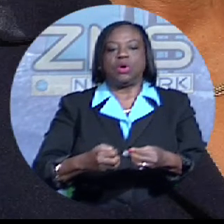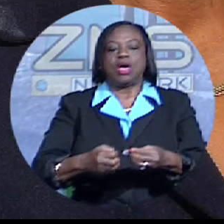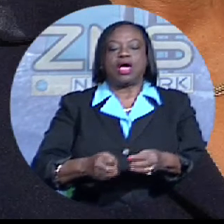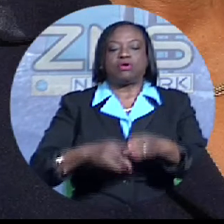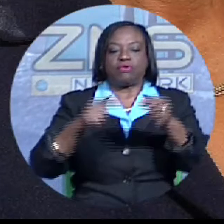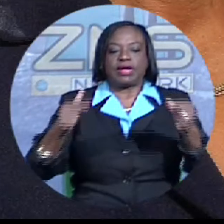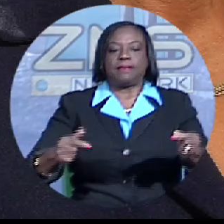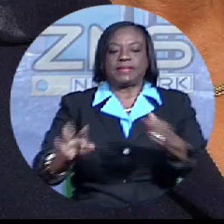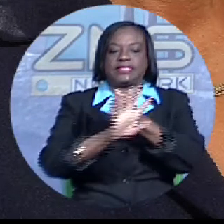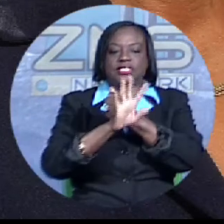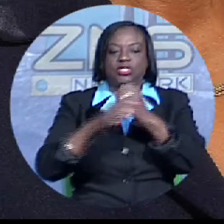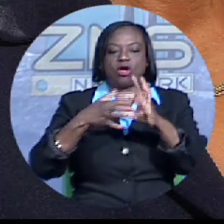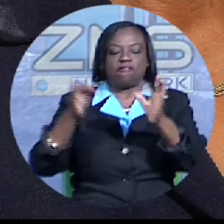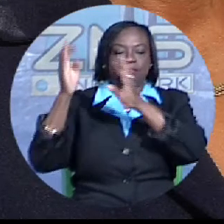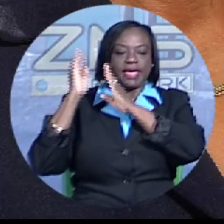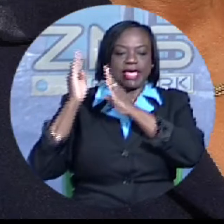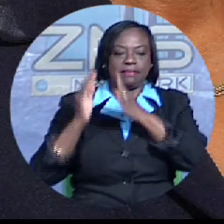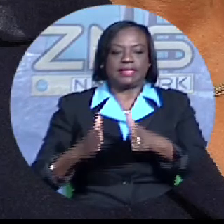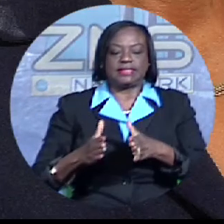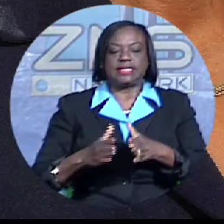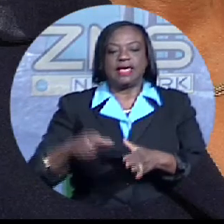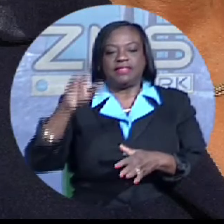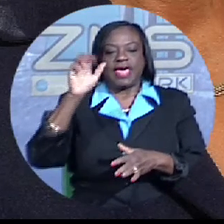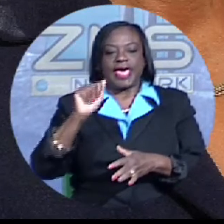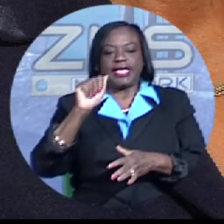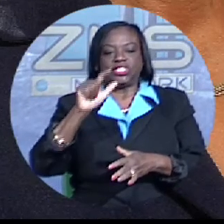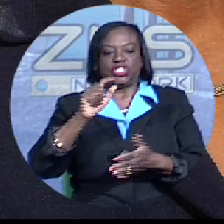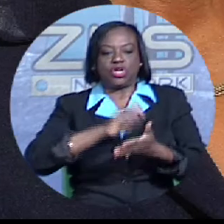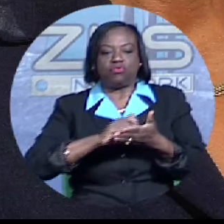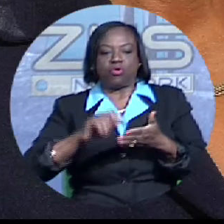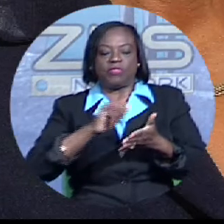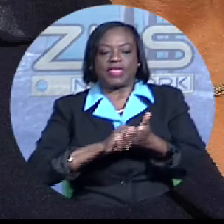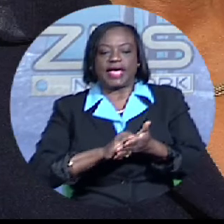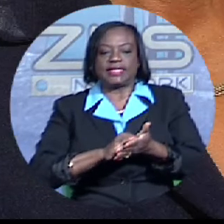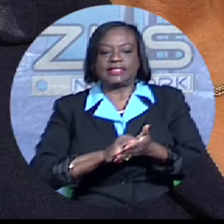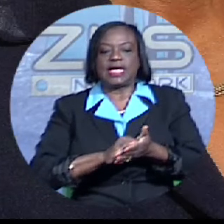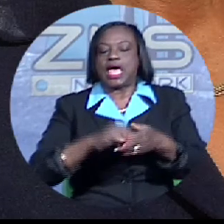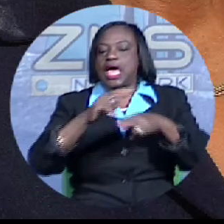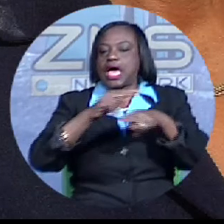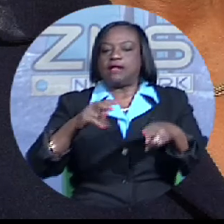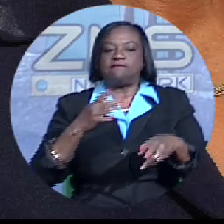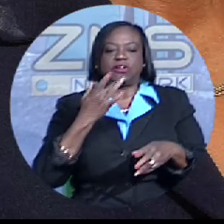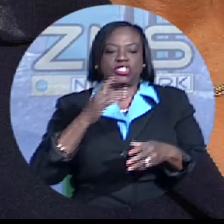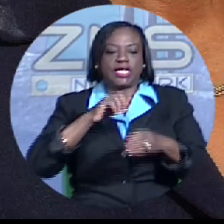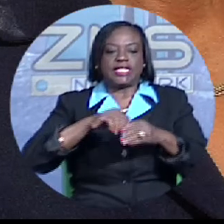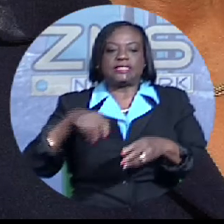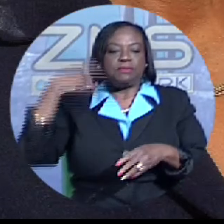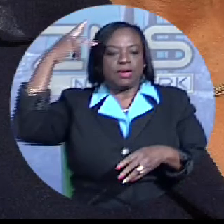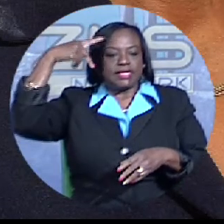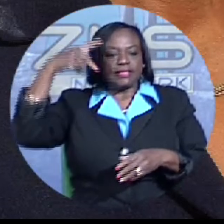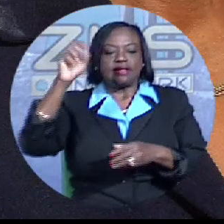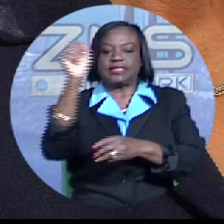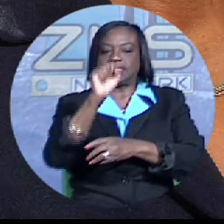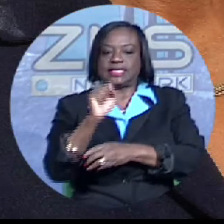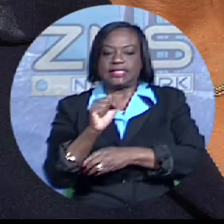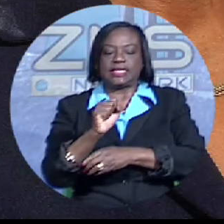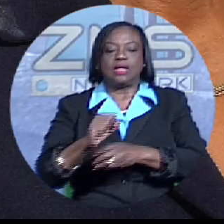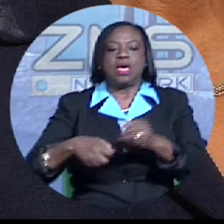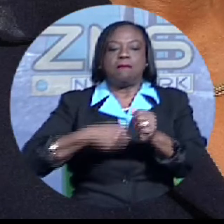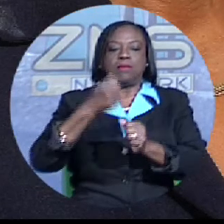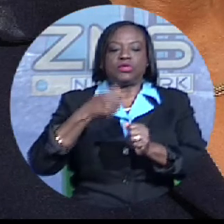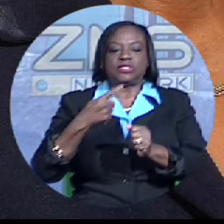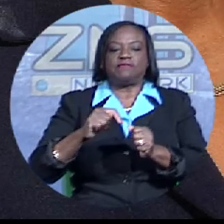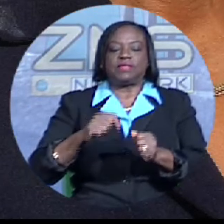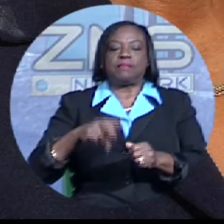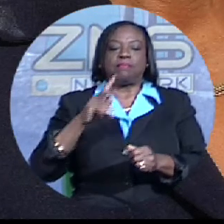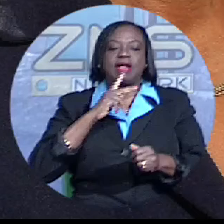to Bahamian citizens. The Attorney General also wrote that, unfortunately, in this political season, most of the public discussion about